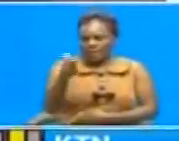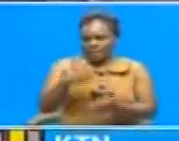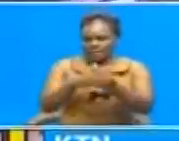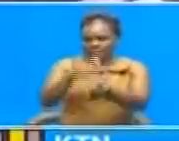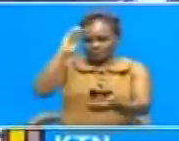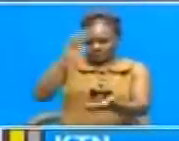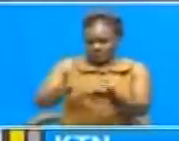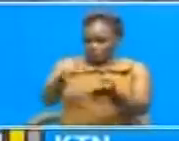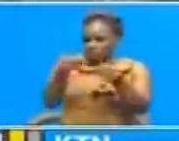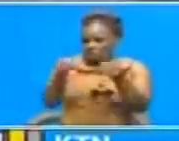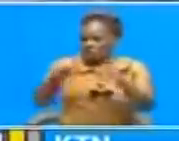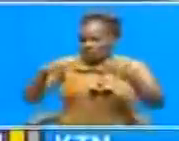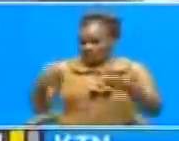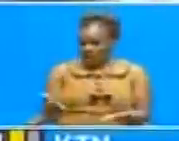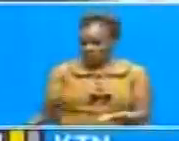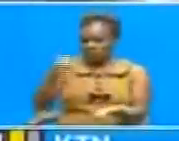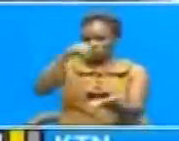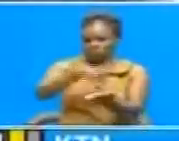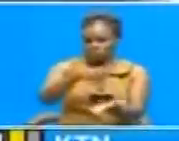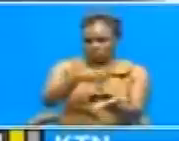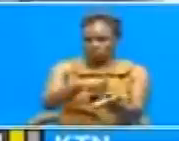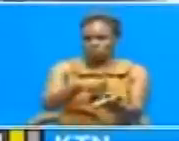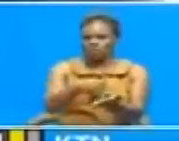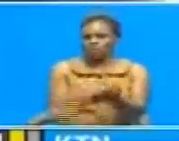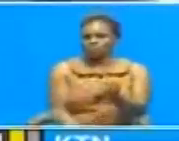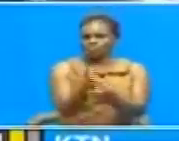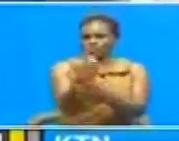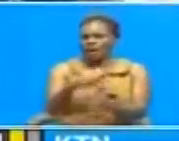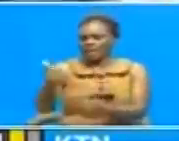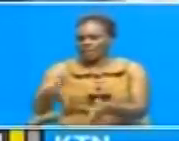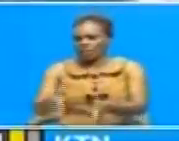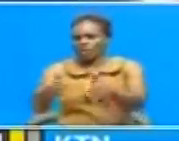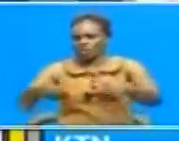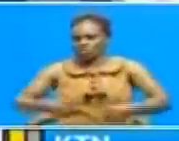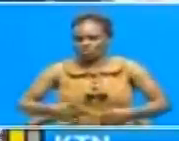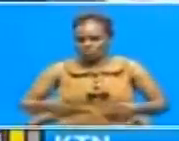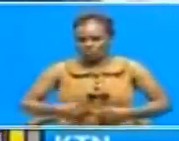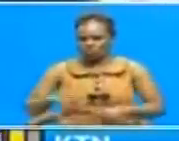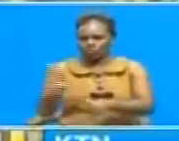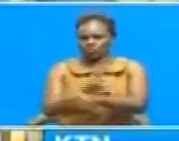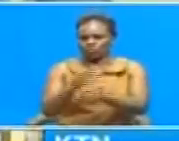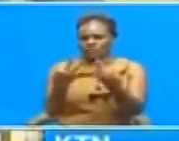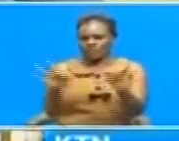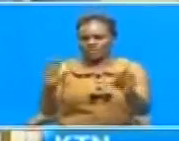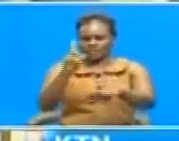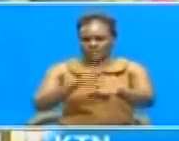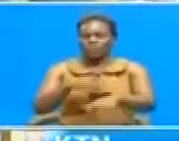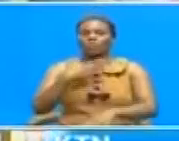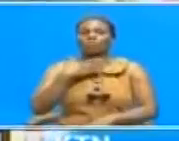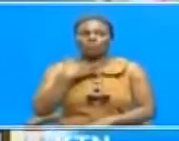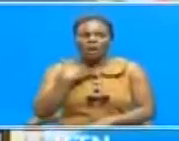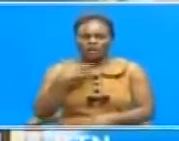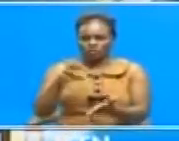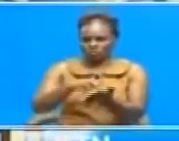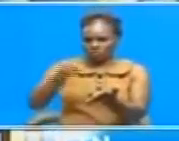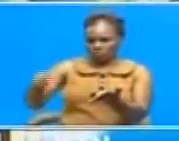for the vice to be completely eradicated, there is need to come up with alternative means for the youths to spend their free time. Du tunataka tuwatoe